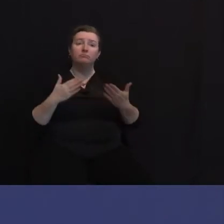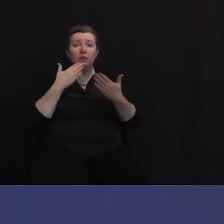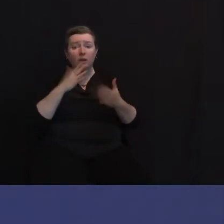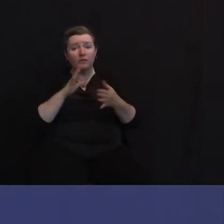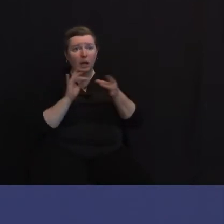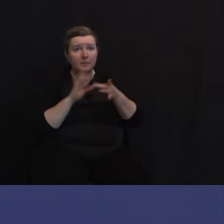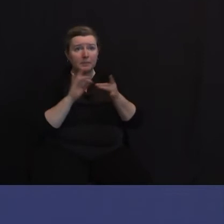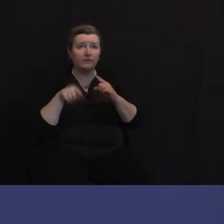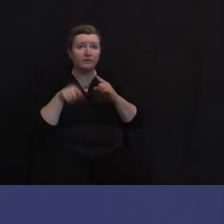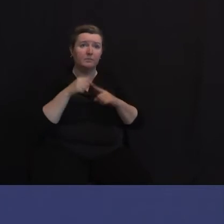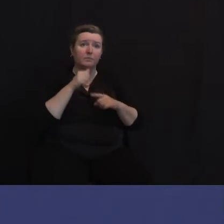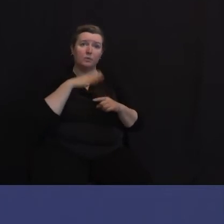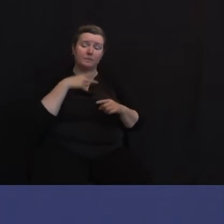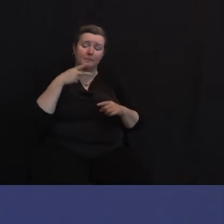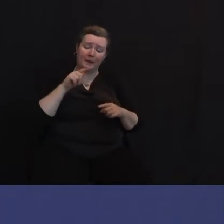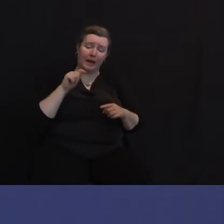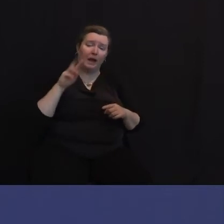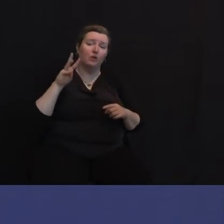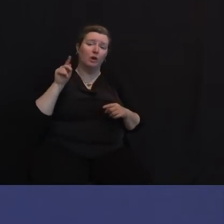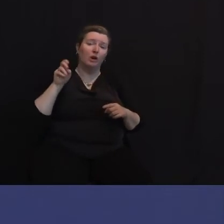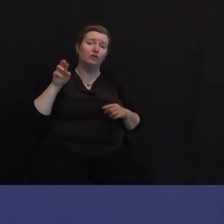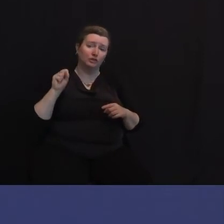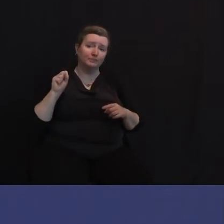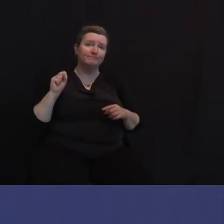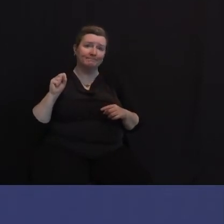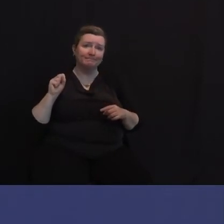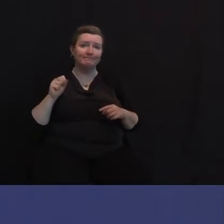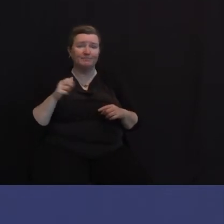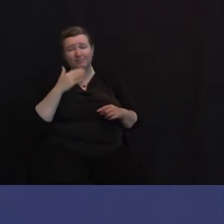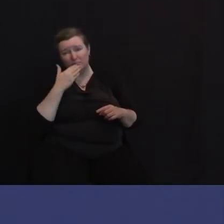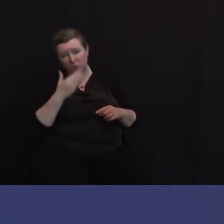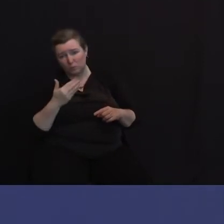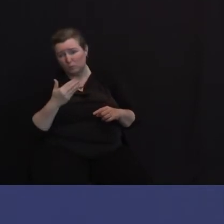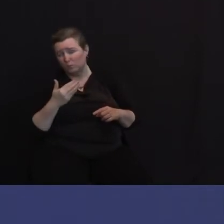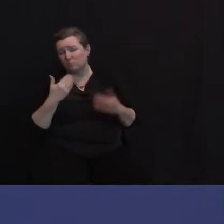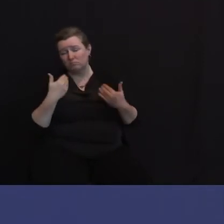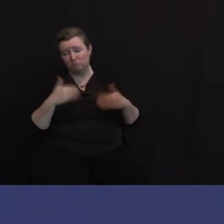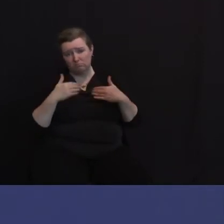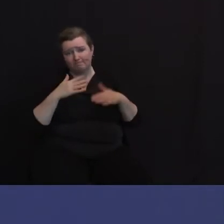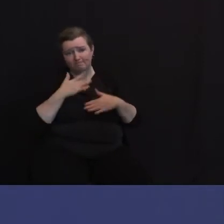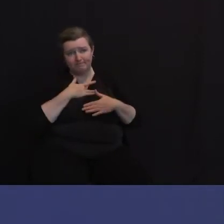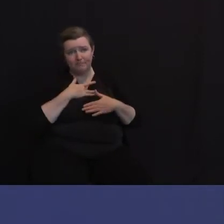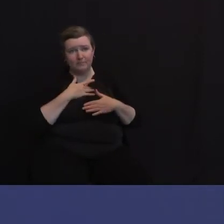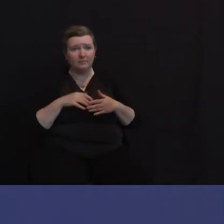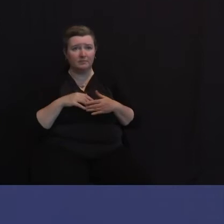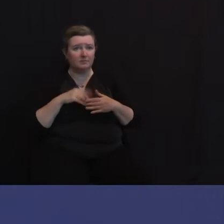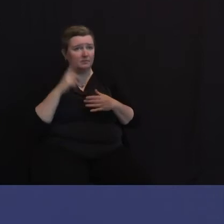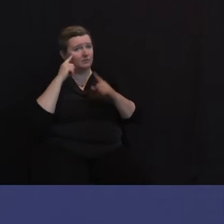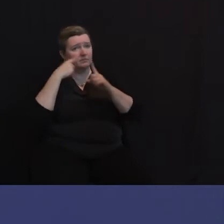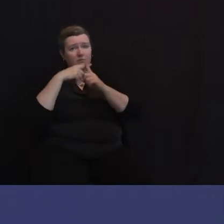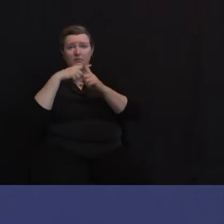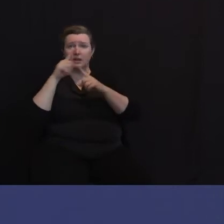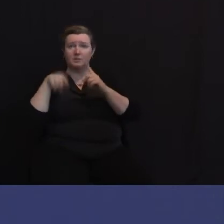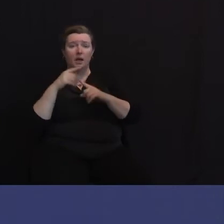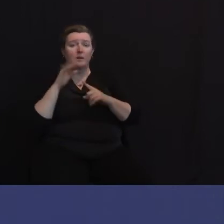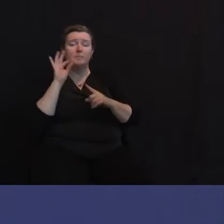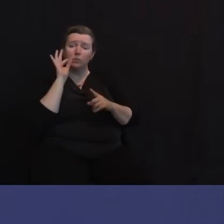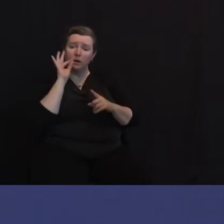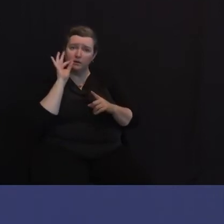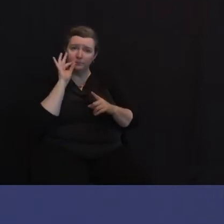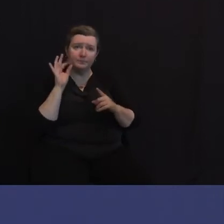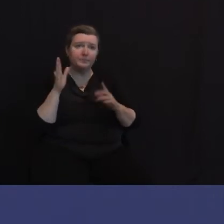and God rest her soul, and thanks for being a good neighbor. Listen, I remain optimistic on marijuana. I won't get into the specifics of how this